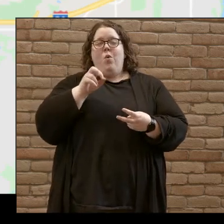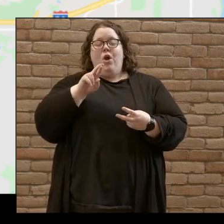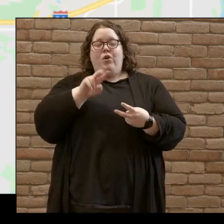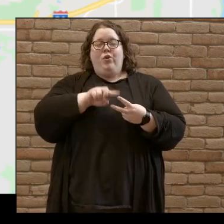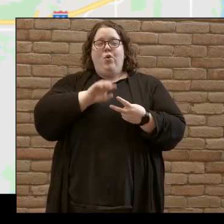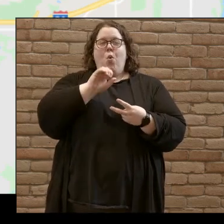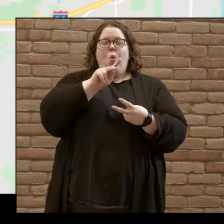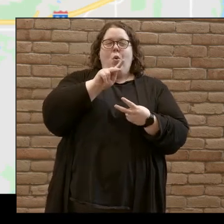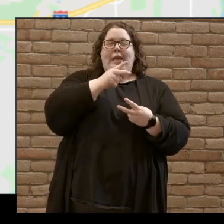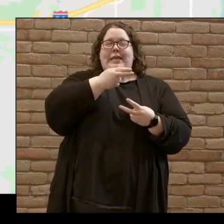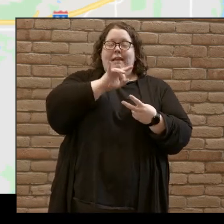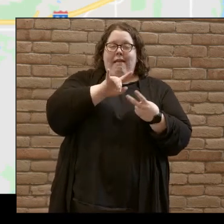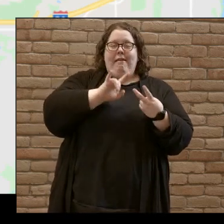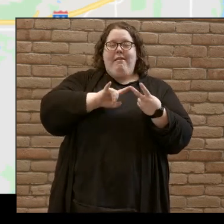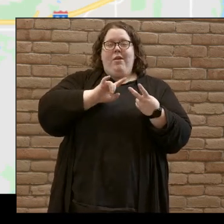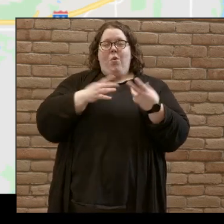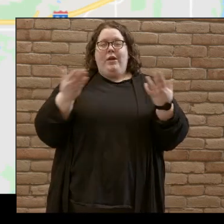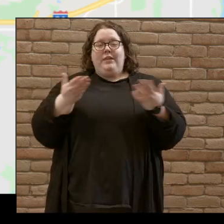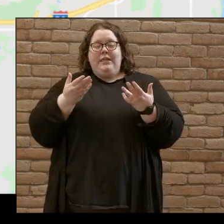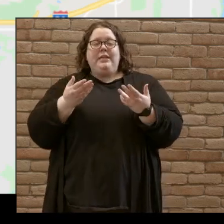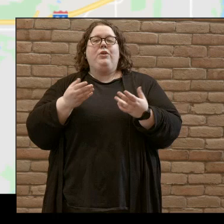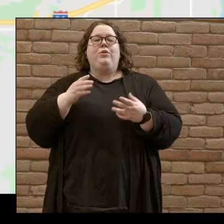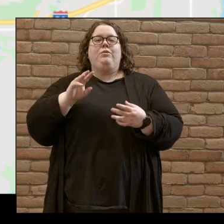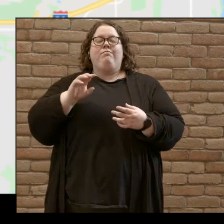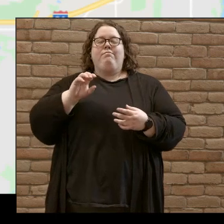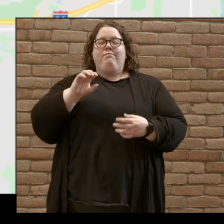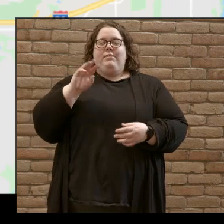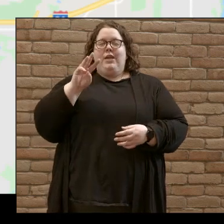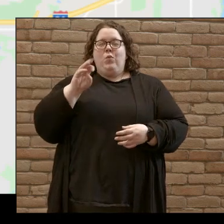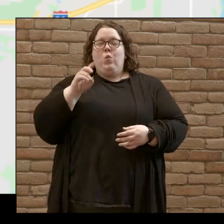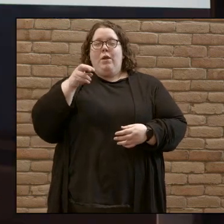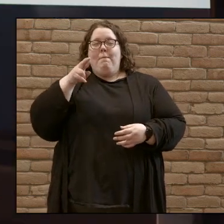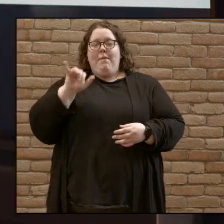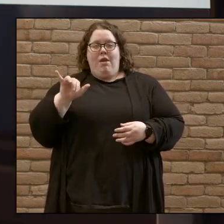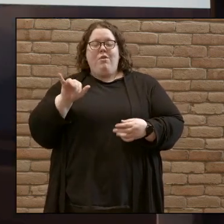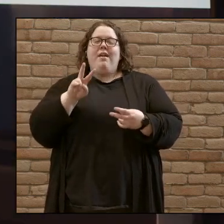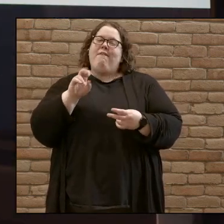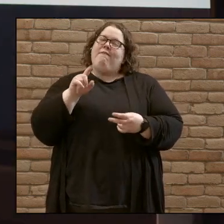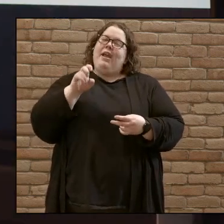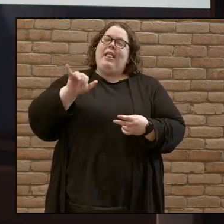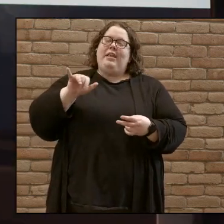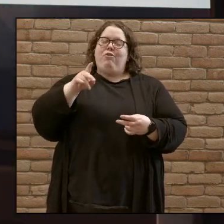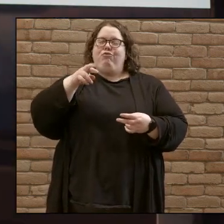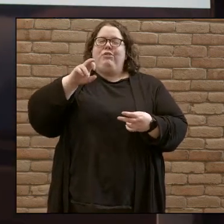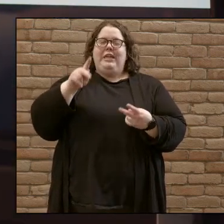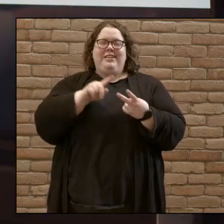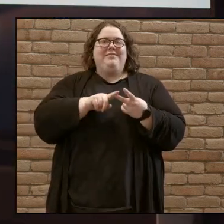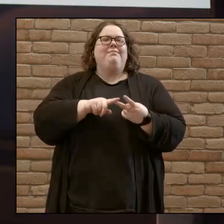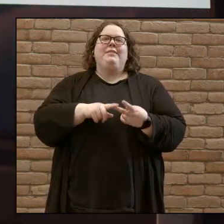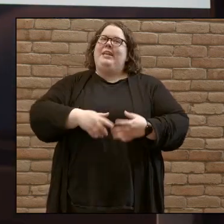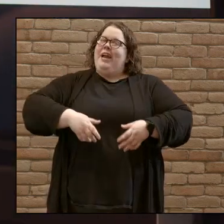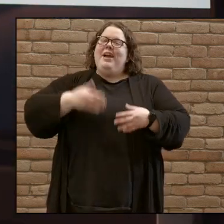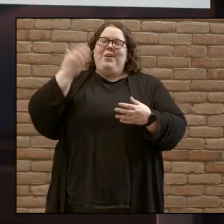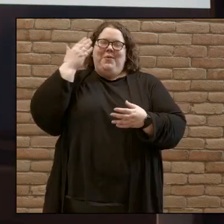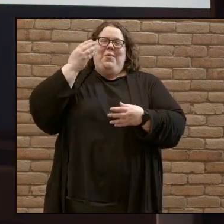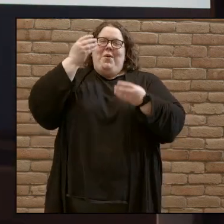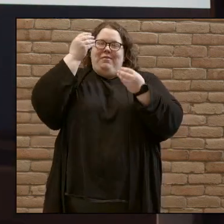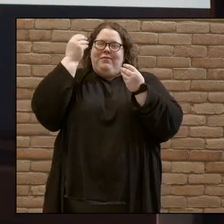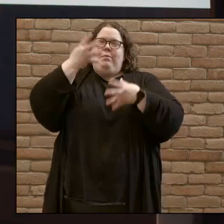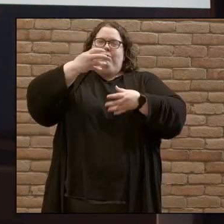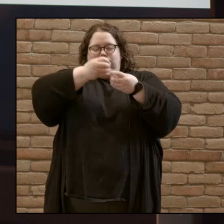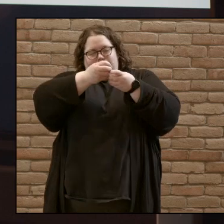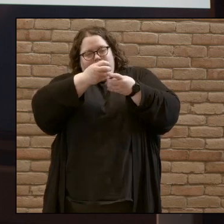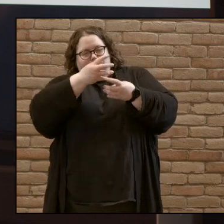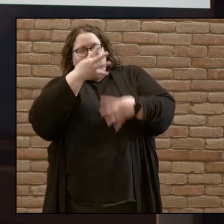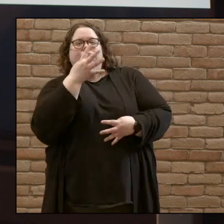Creek campus, which is where we're recording right here and right now. All right, I threw enough at you. There's a lot of information out there, so I'm just kind